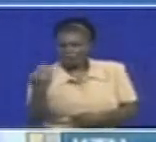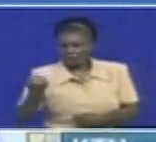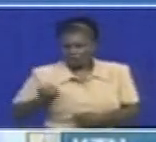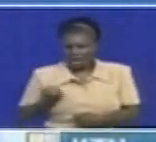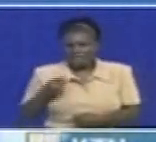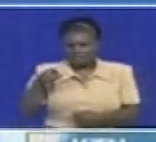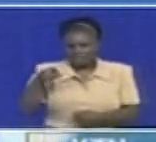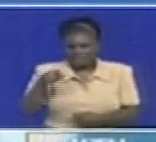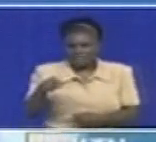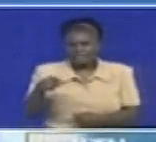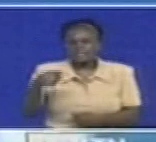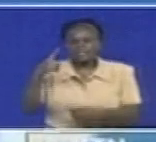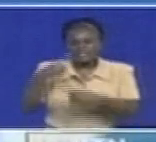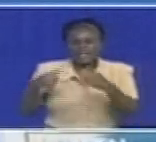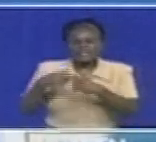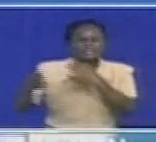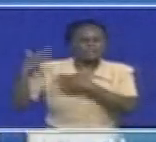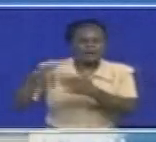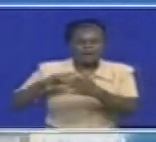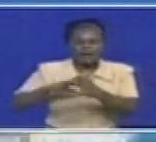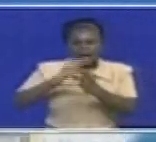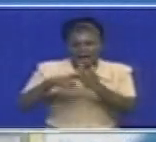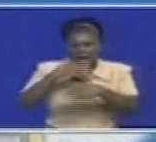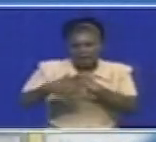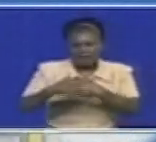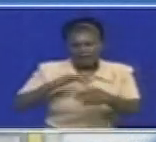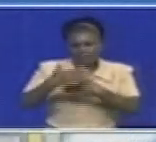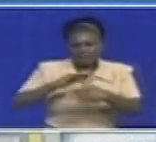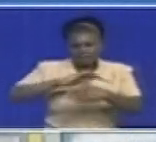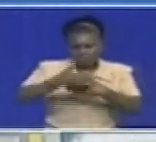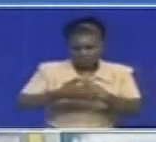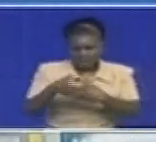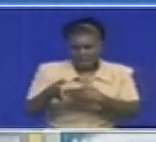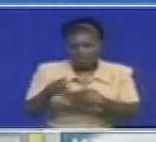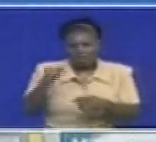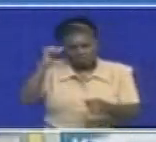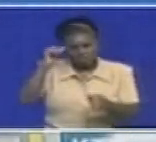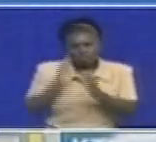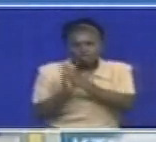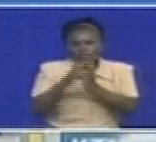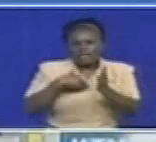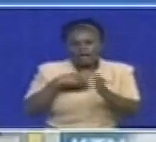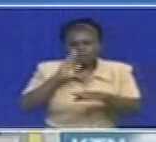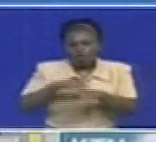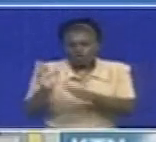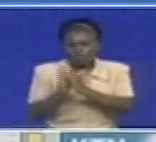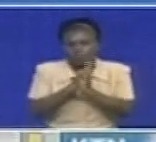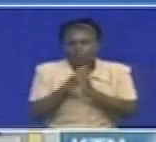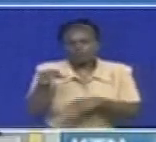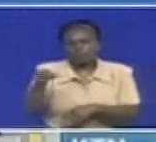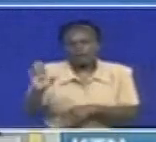society accept him back after rehabilitation? Wilson Buru now takes us through the boy's life in juvenile detention.